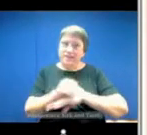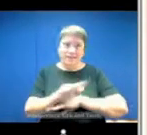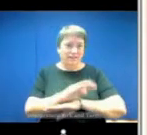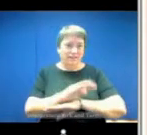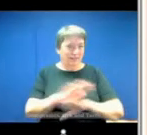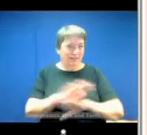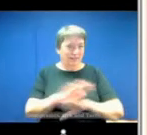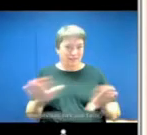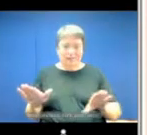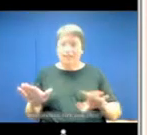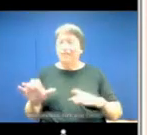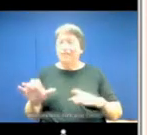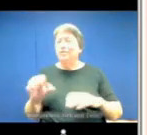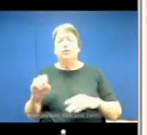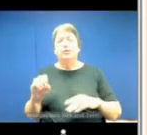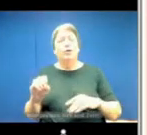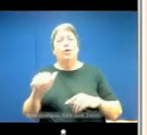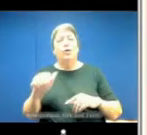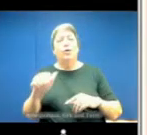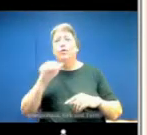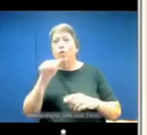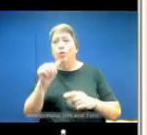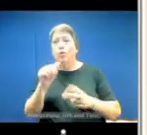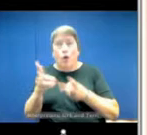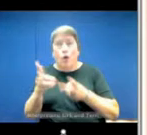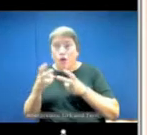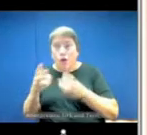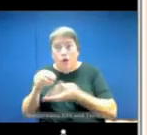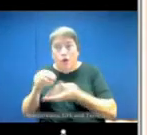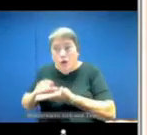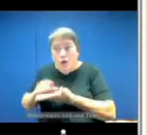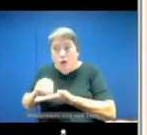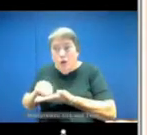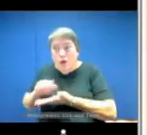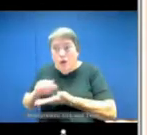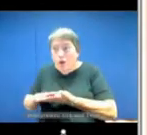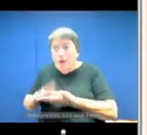can't be relied upon, and it does not create any attorney-client privilege.